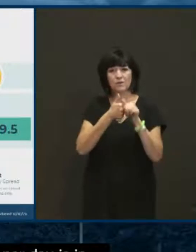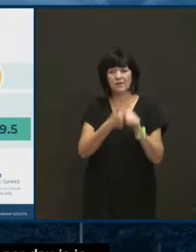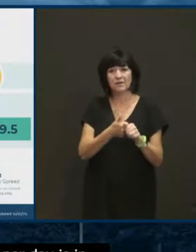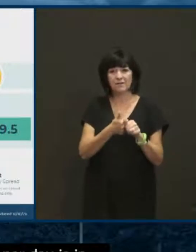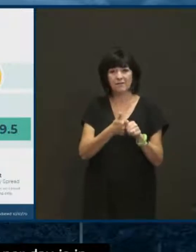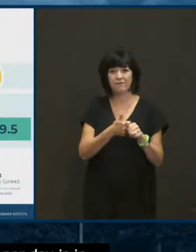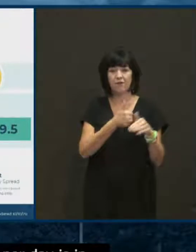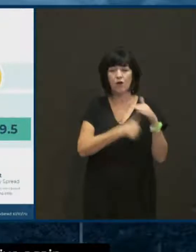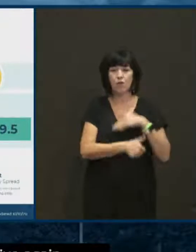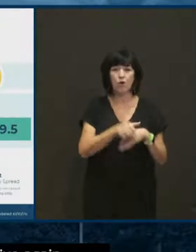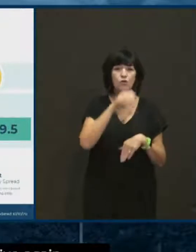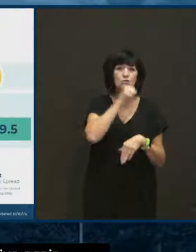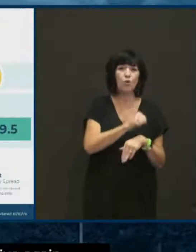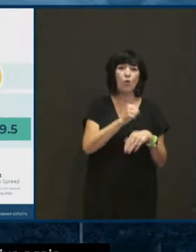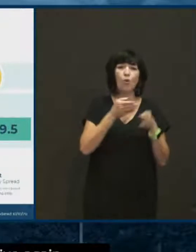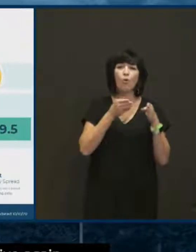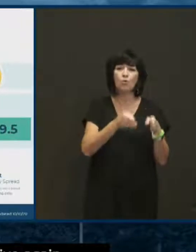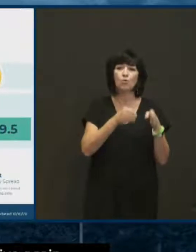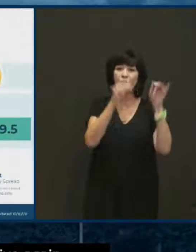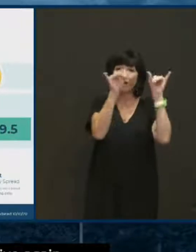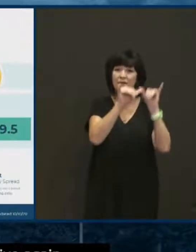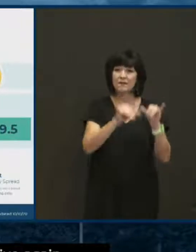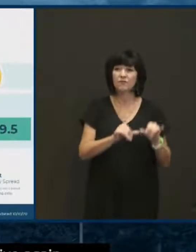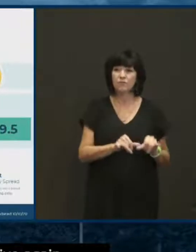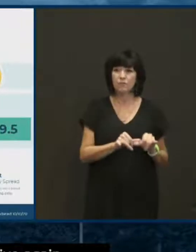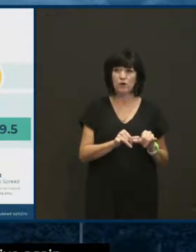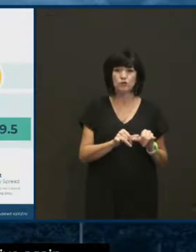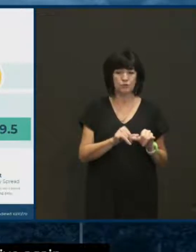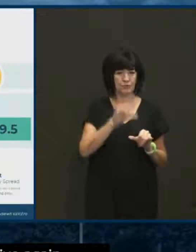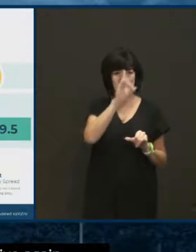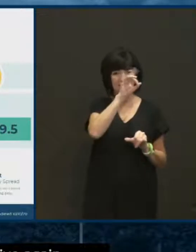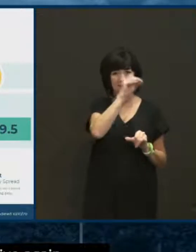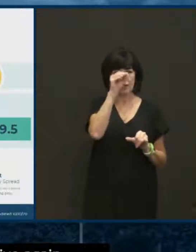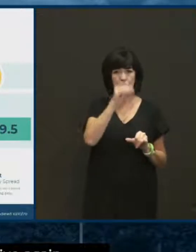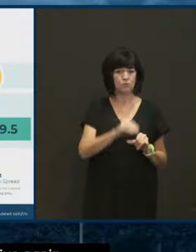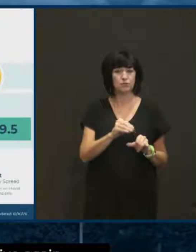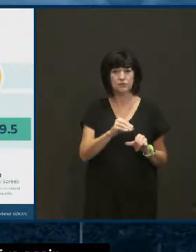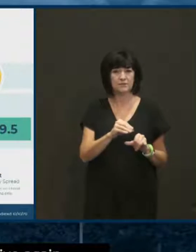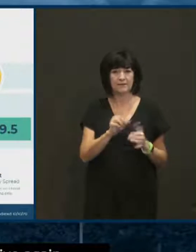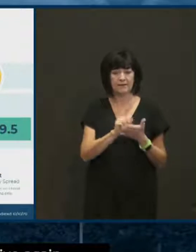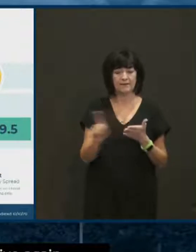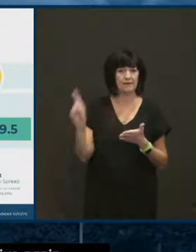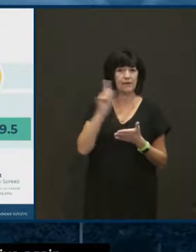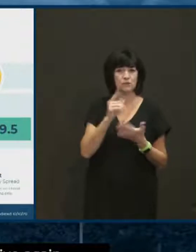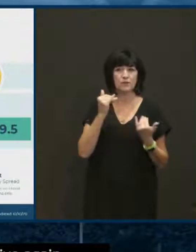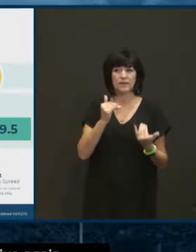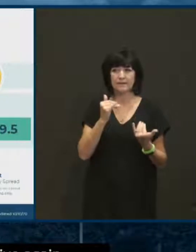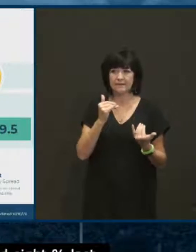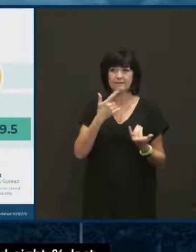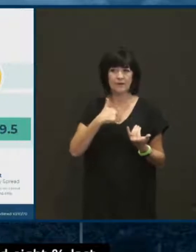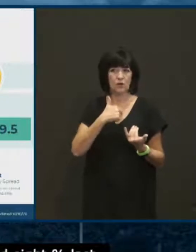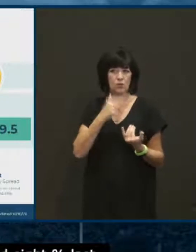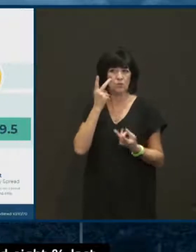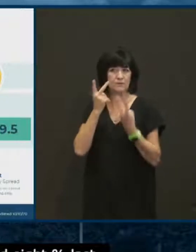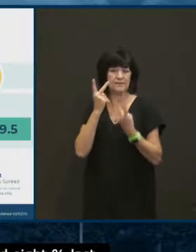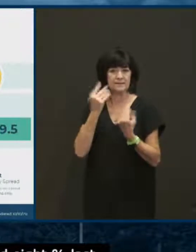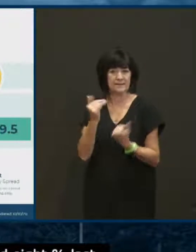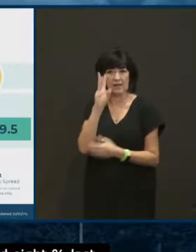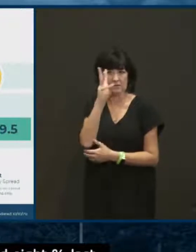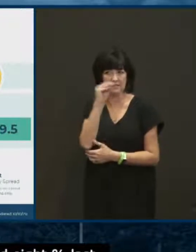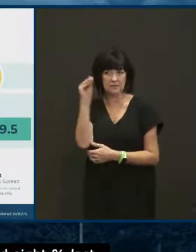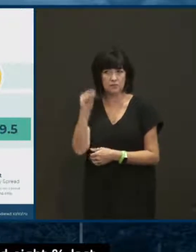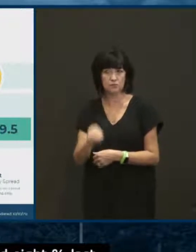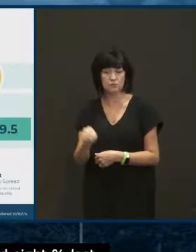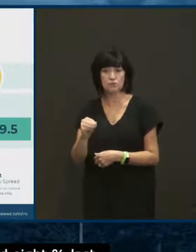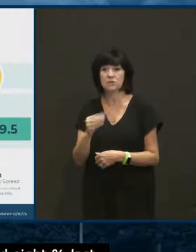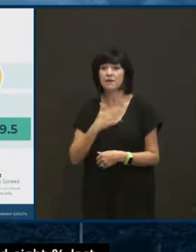going up. Now it was up around 8% last week, and now it's headed in the right direction at 6%. We want it to